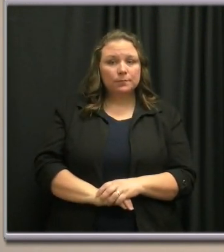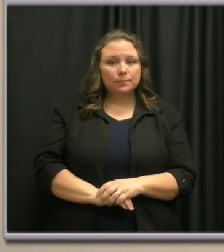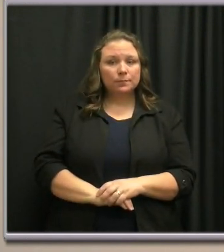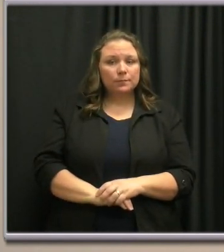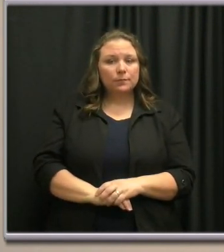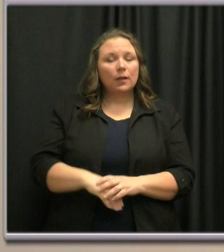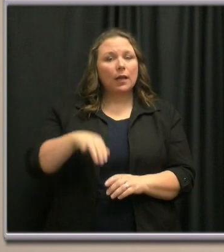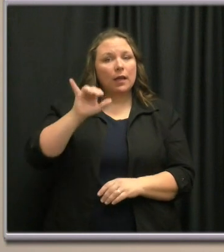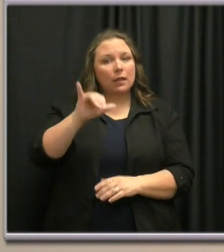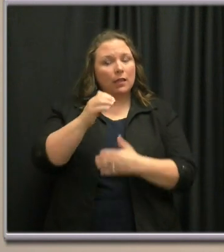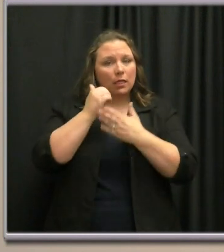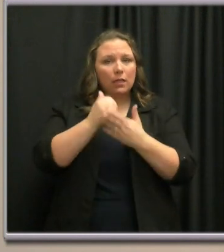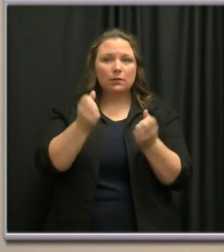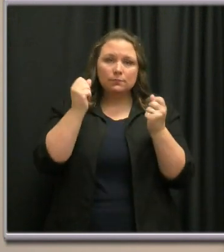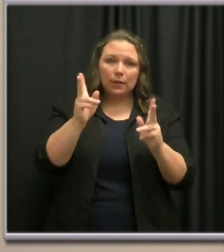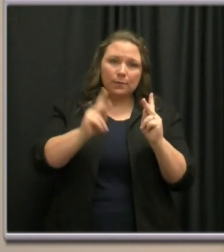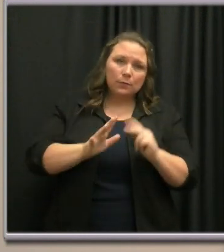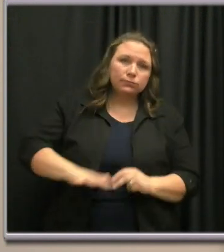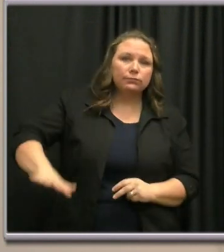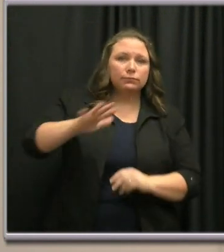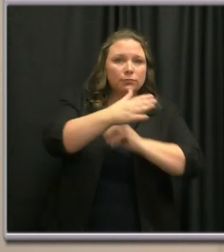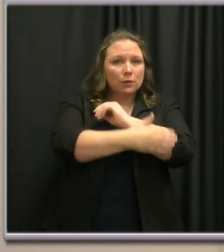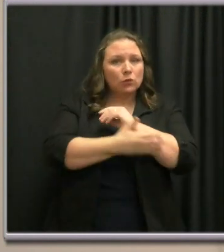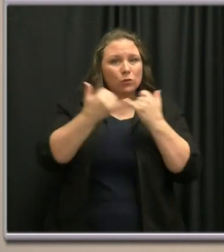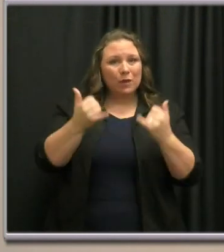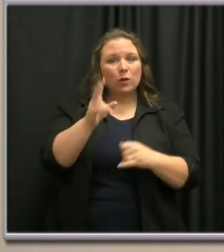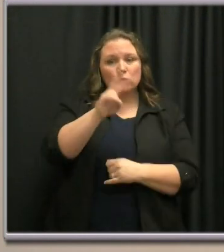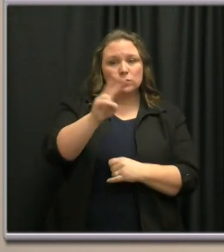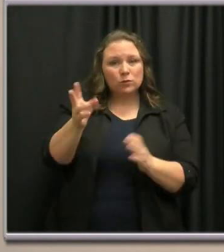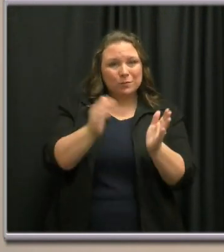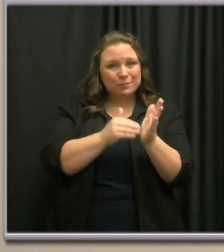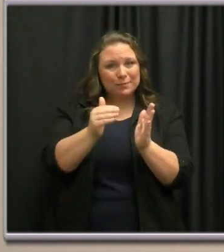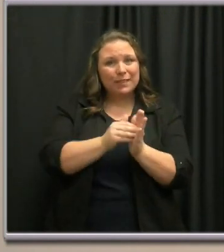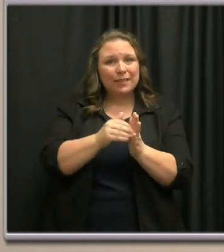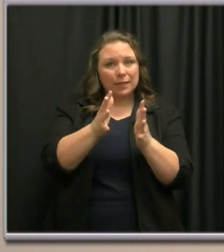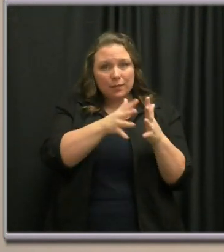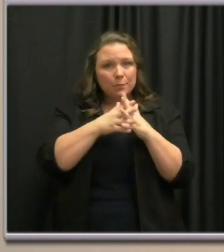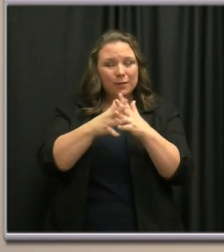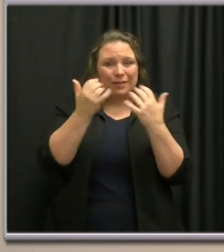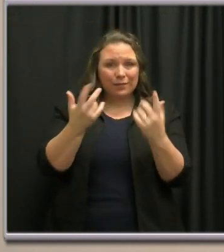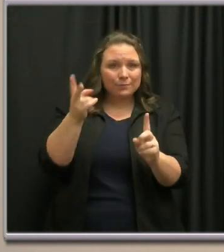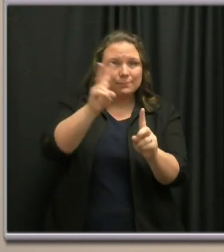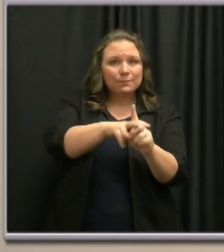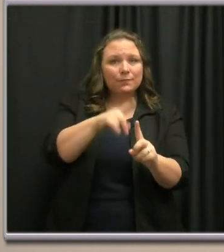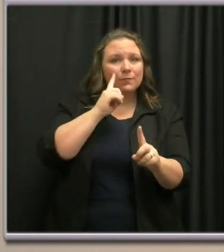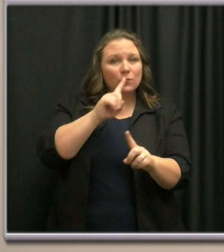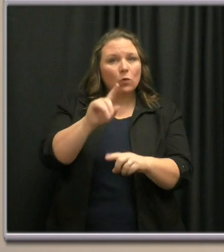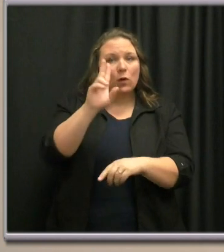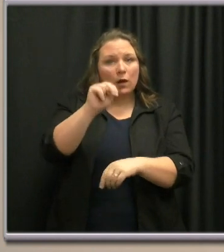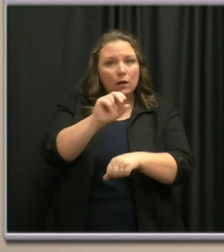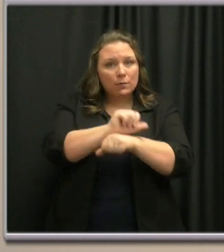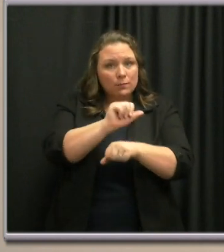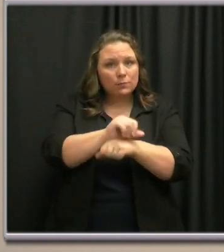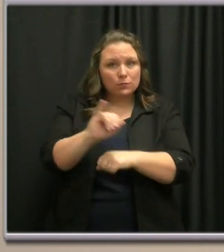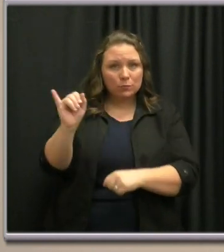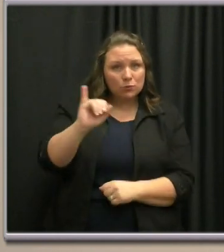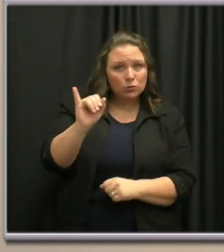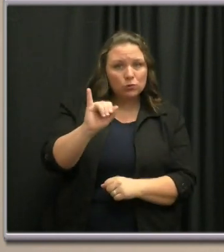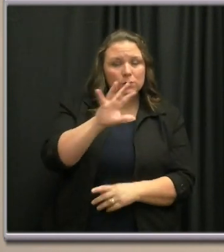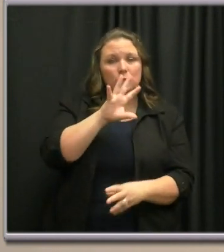many people in our country right now. 22 million Americans have now applied for unemployment insurance,